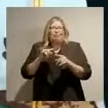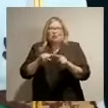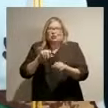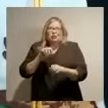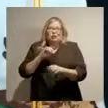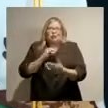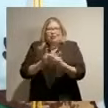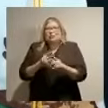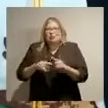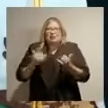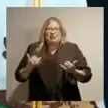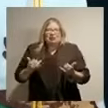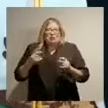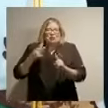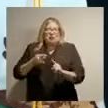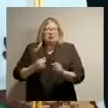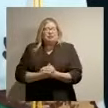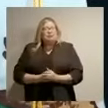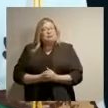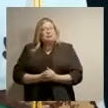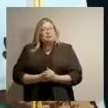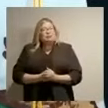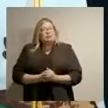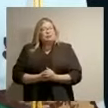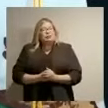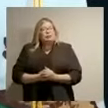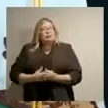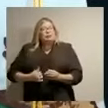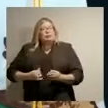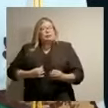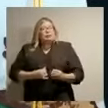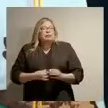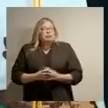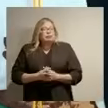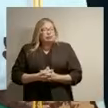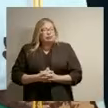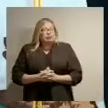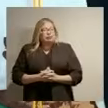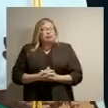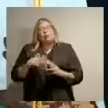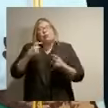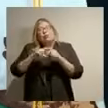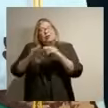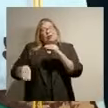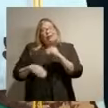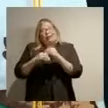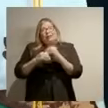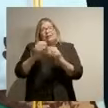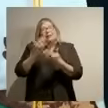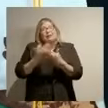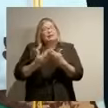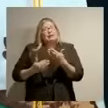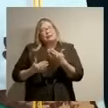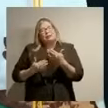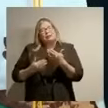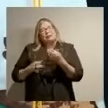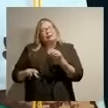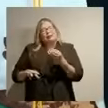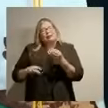point. I'd like to start by adding a little bit of additional context to the